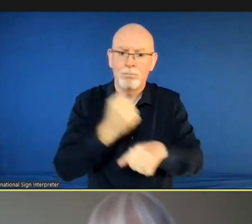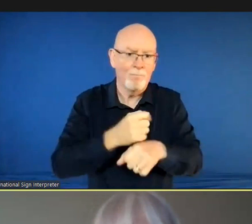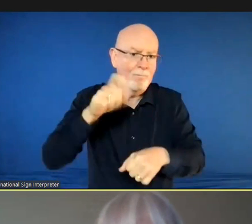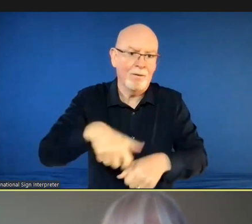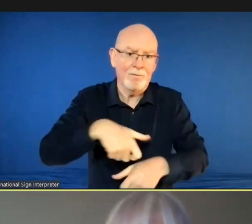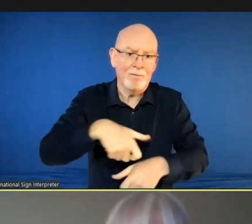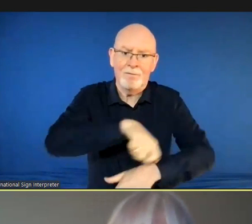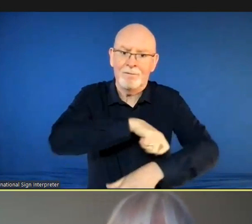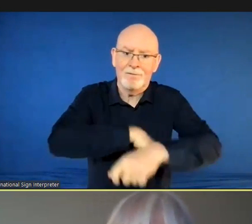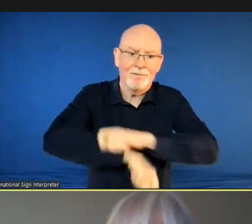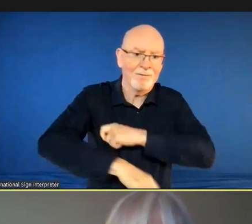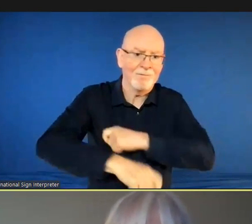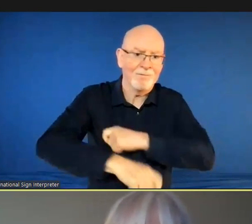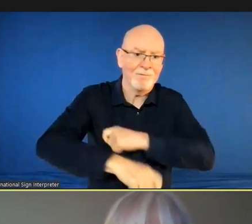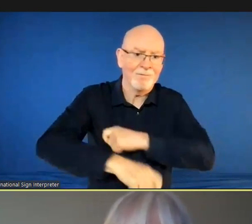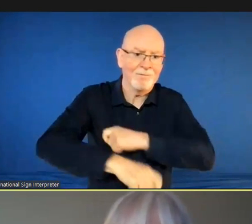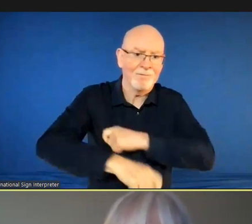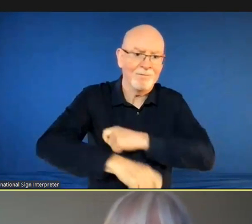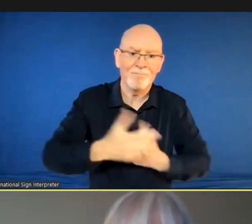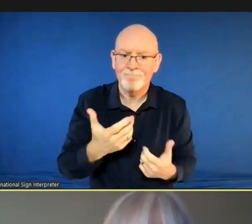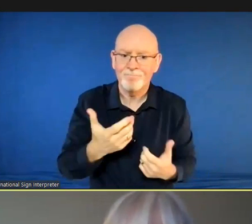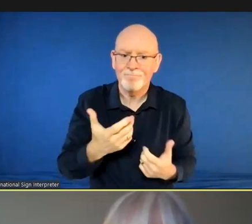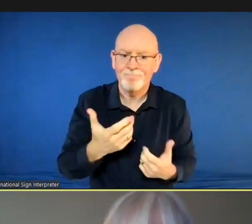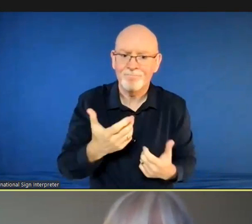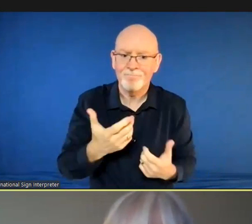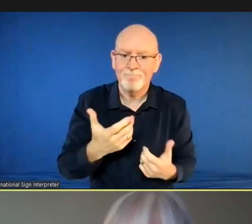able to go ahead with the launch in April.